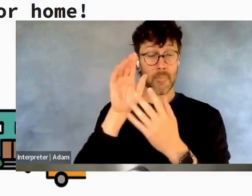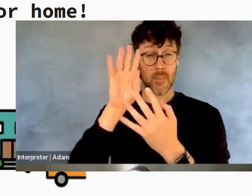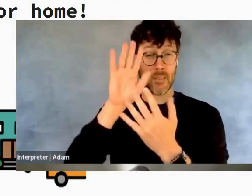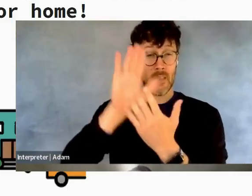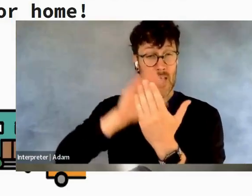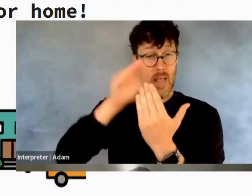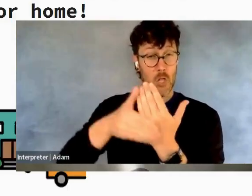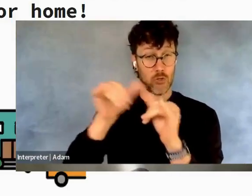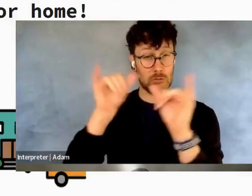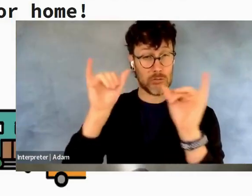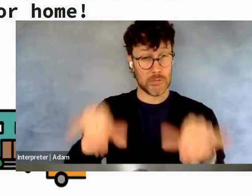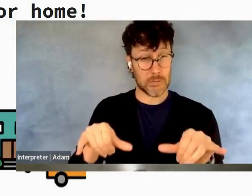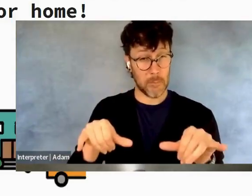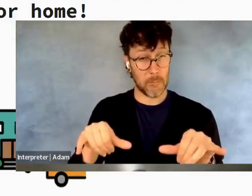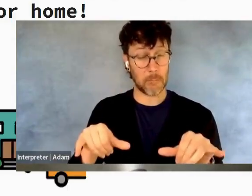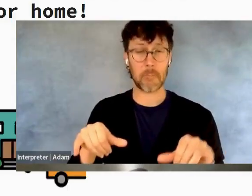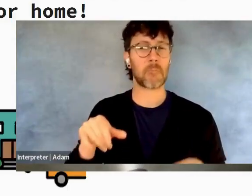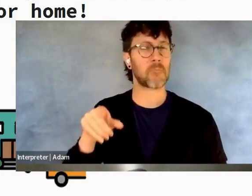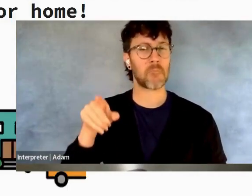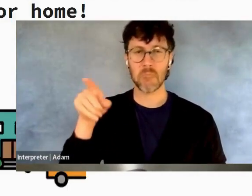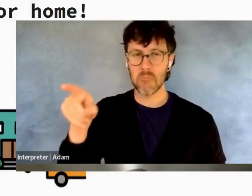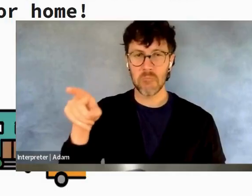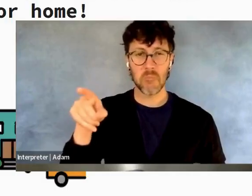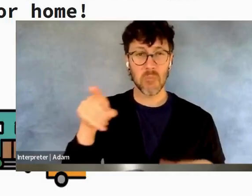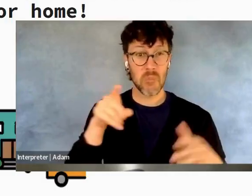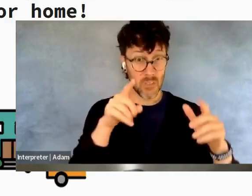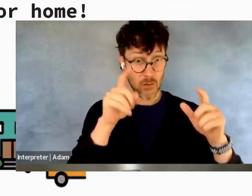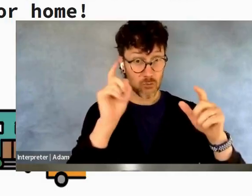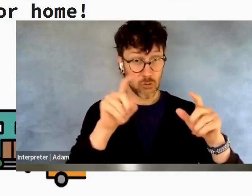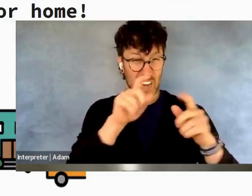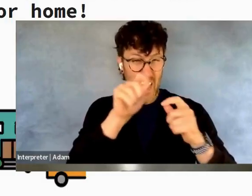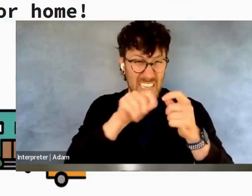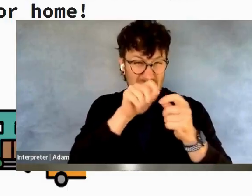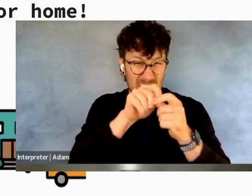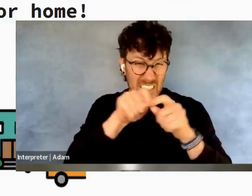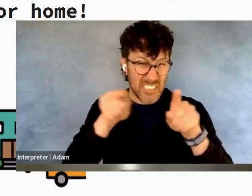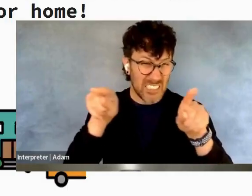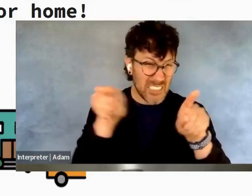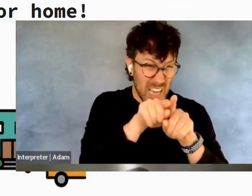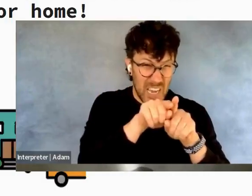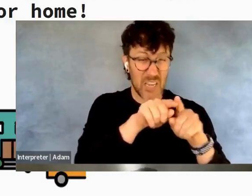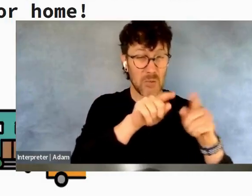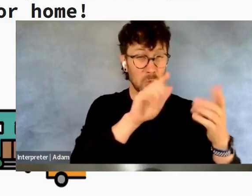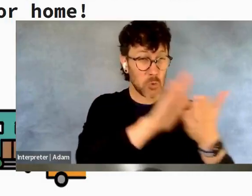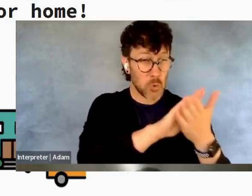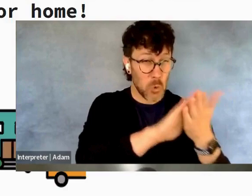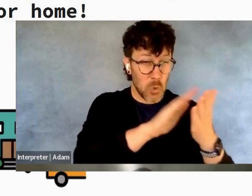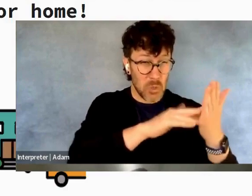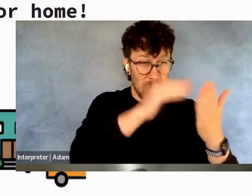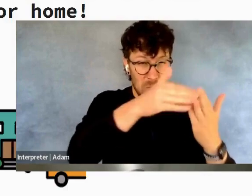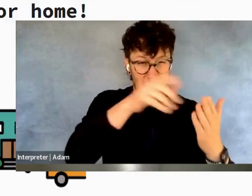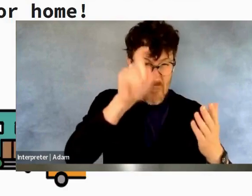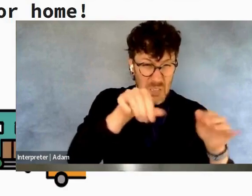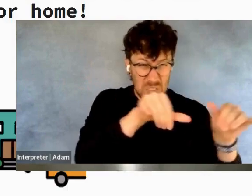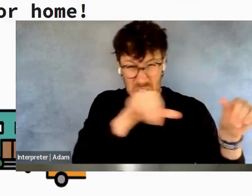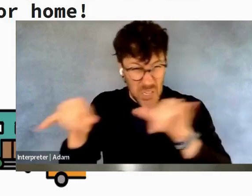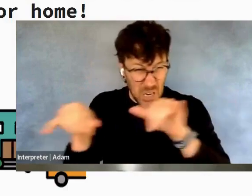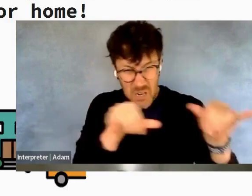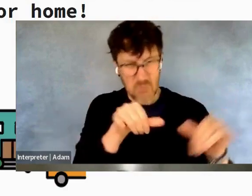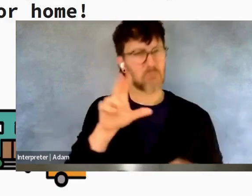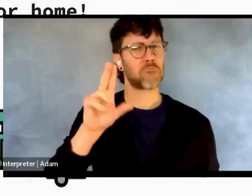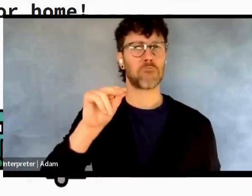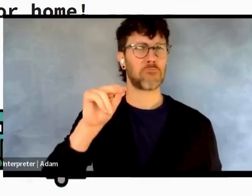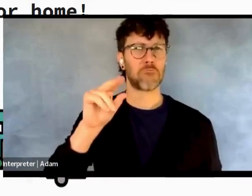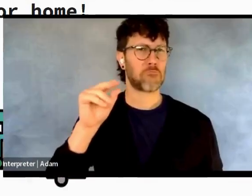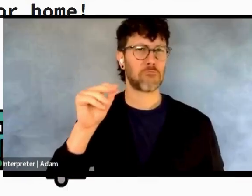that it does not need to be exactly the same as a school calendar. Home and school are always